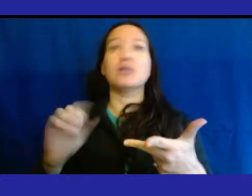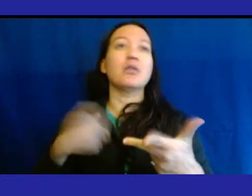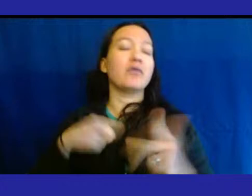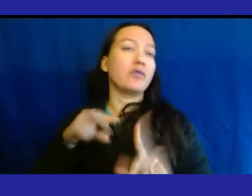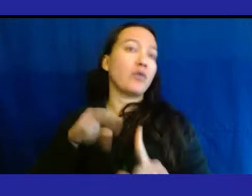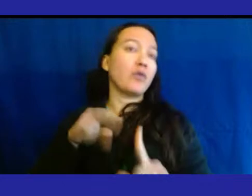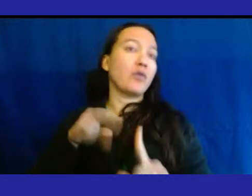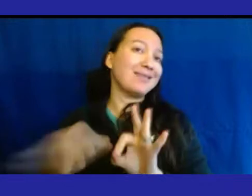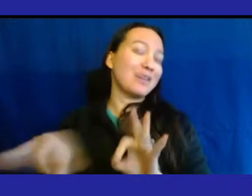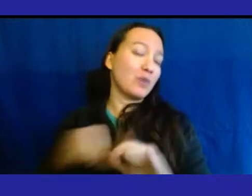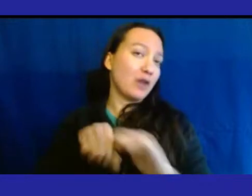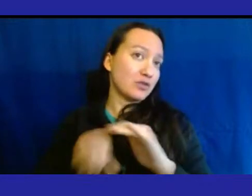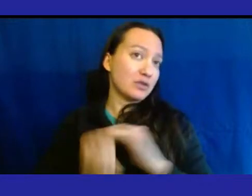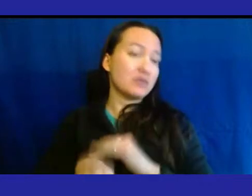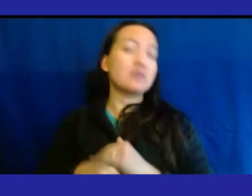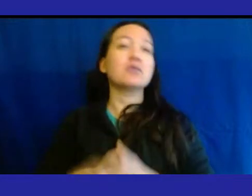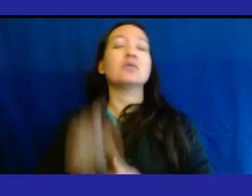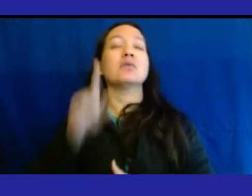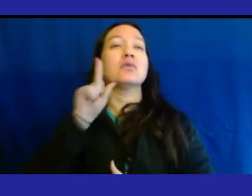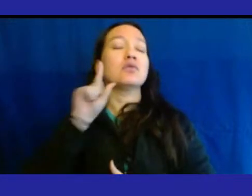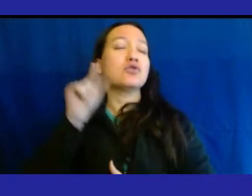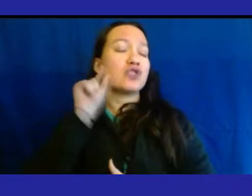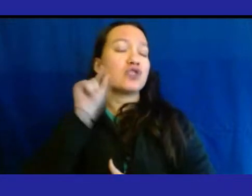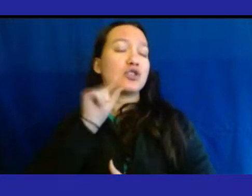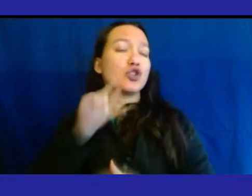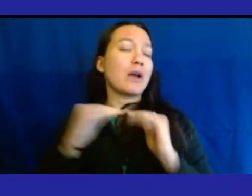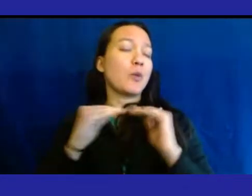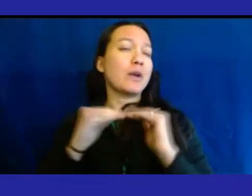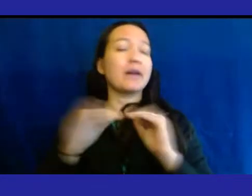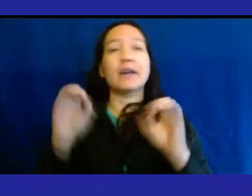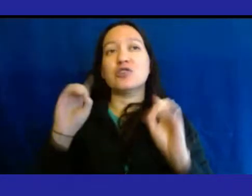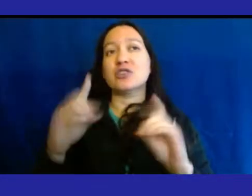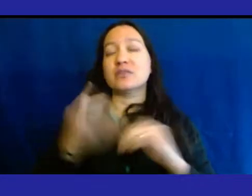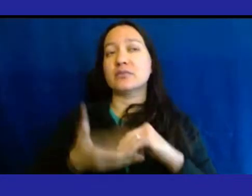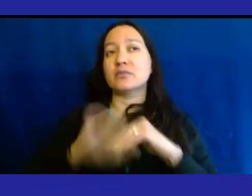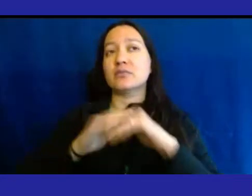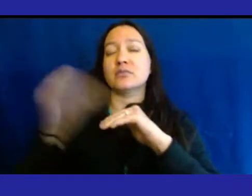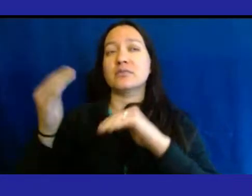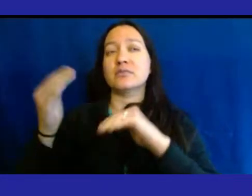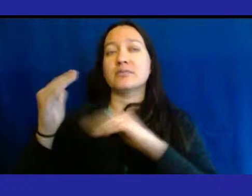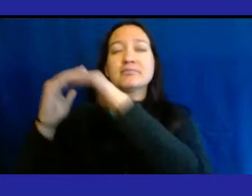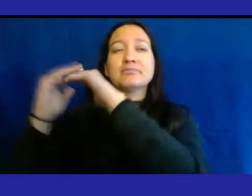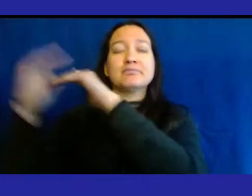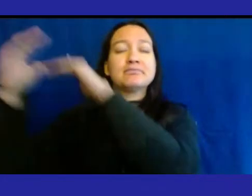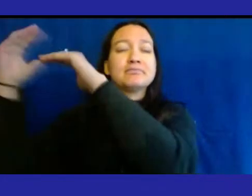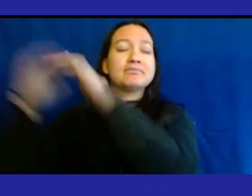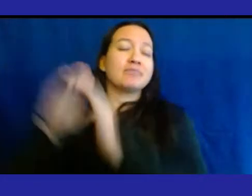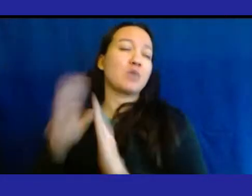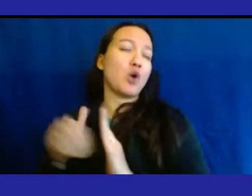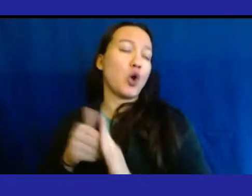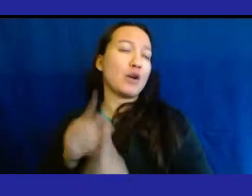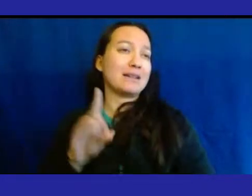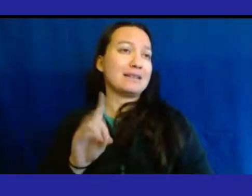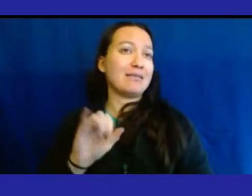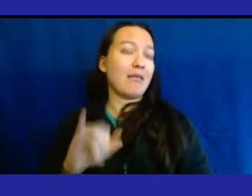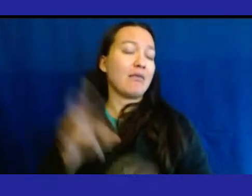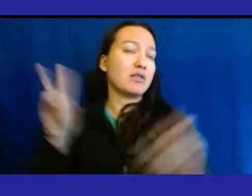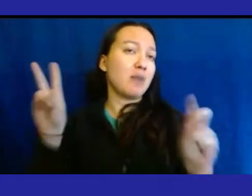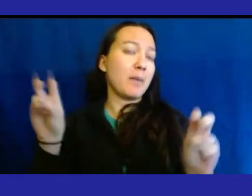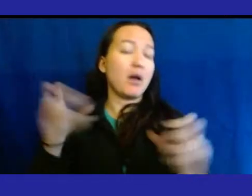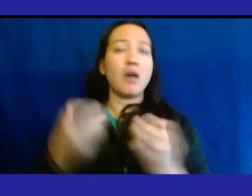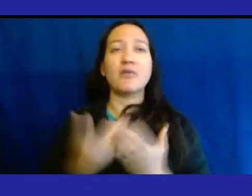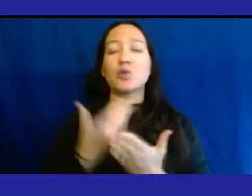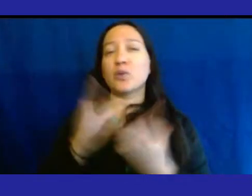access, gender equity, education and capacity building, and all DEI topics. And we're starting a new focus